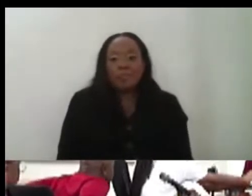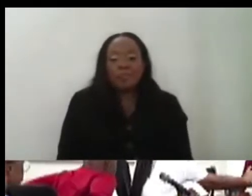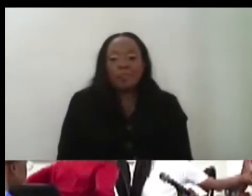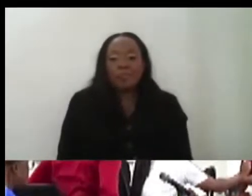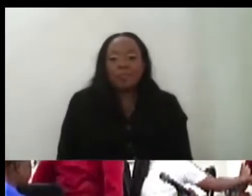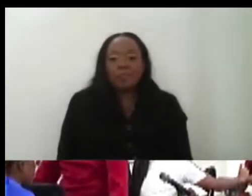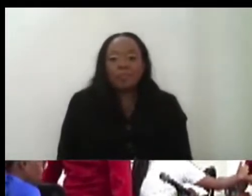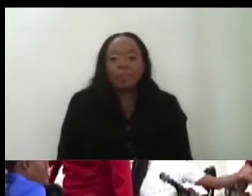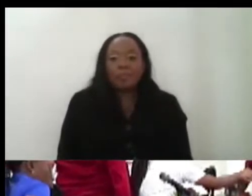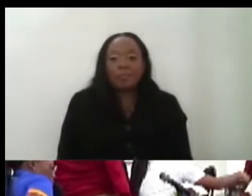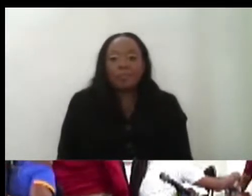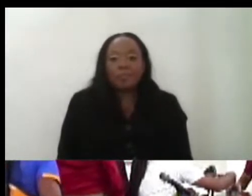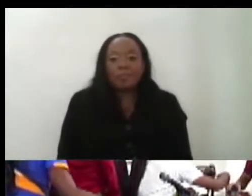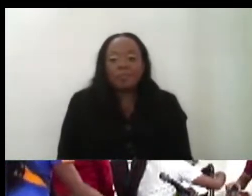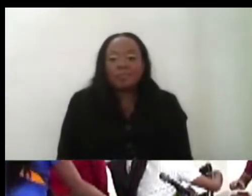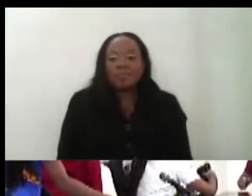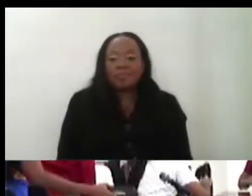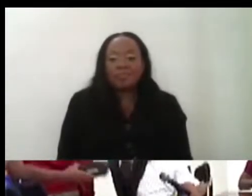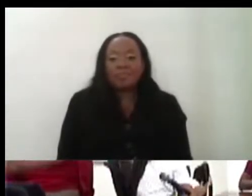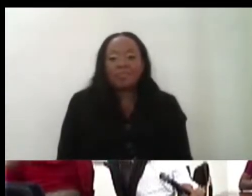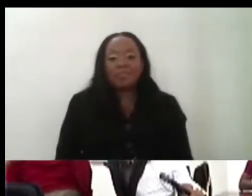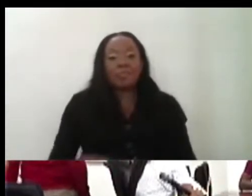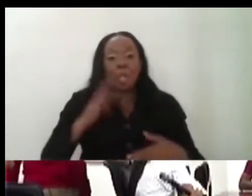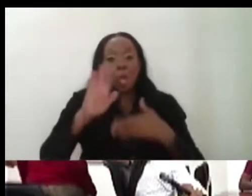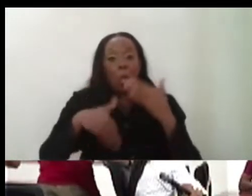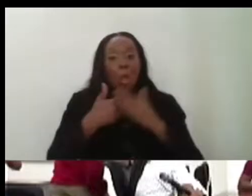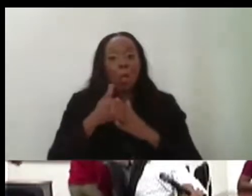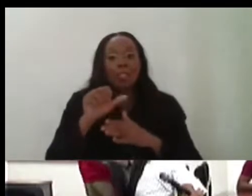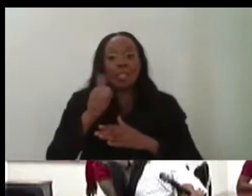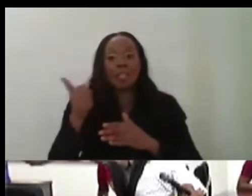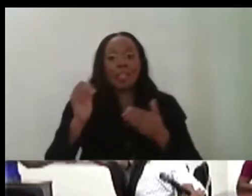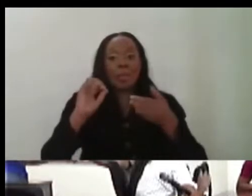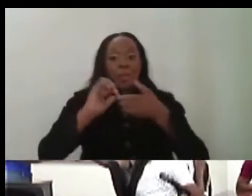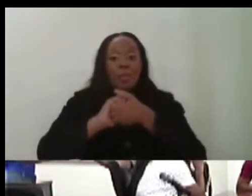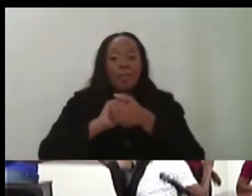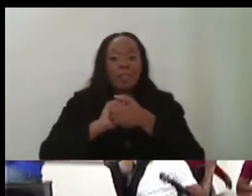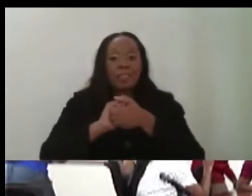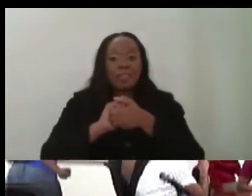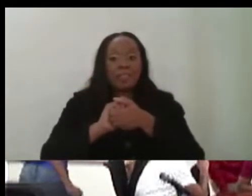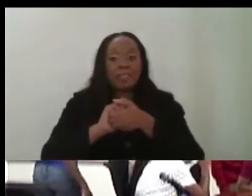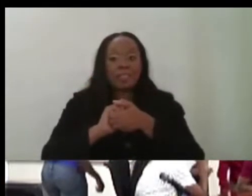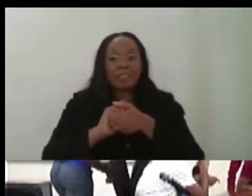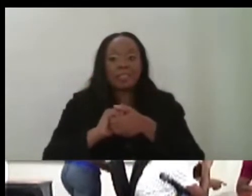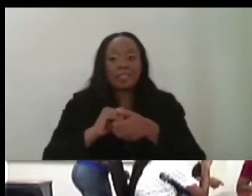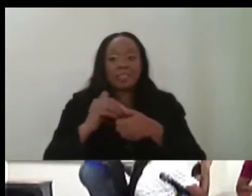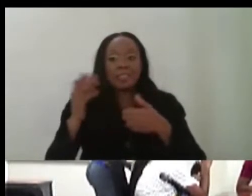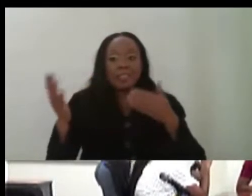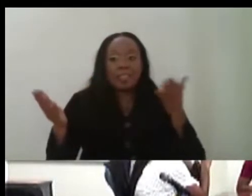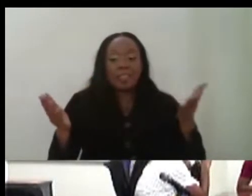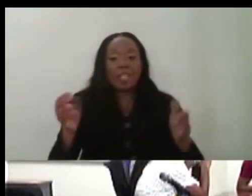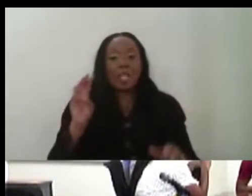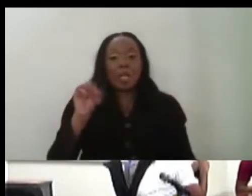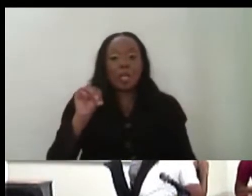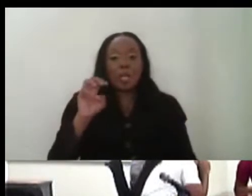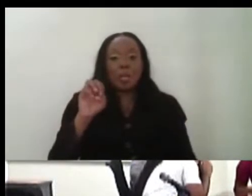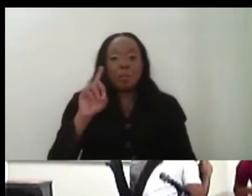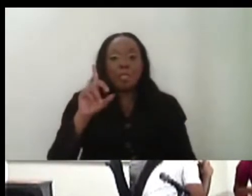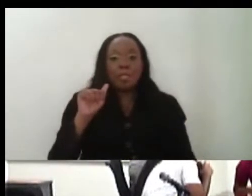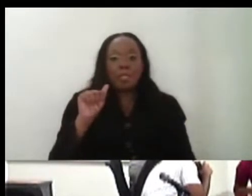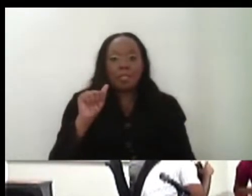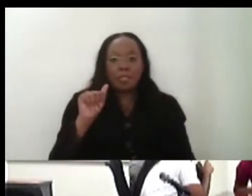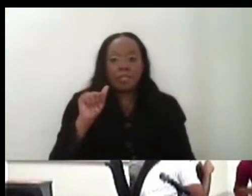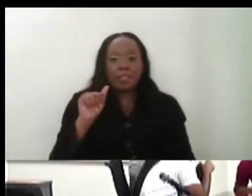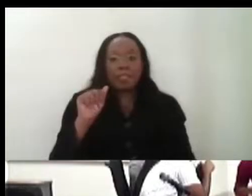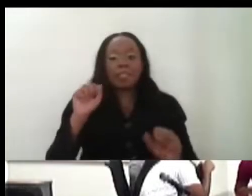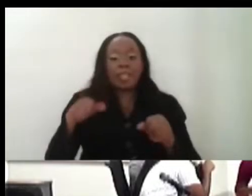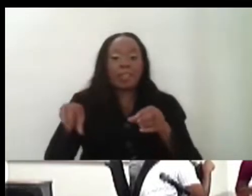We also want our partners on this side. Members of the media, you're also invited to ride with us